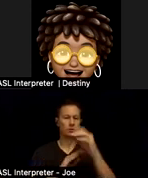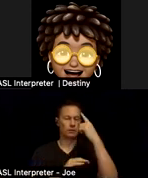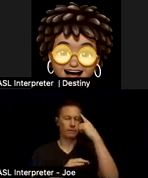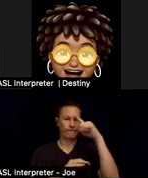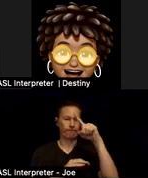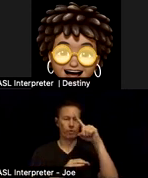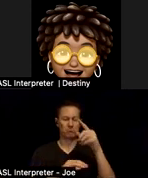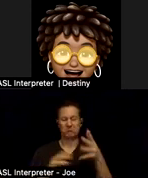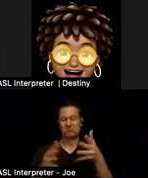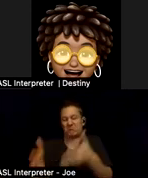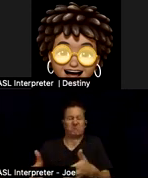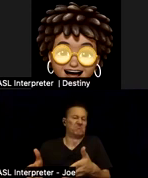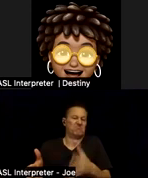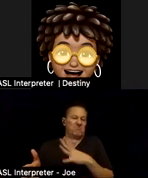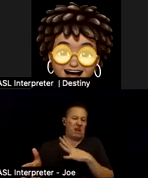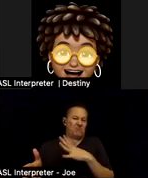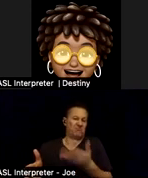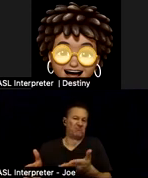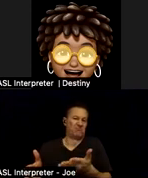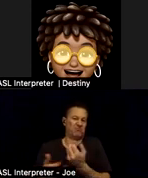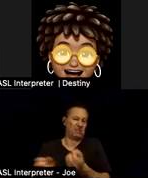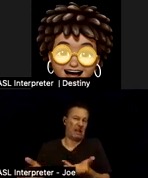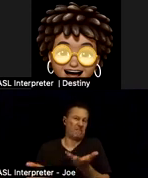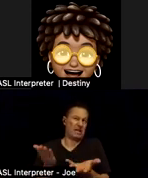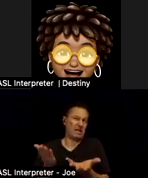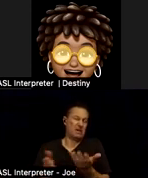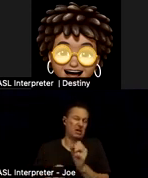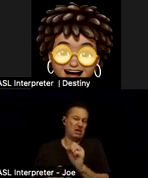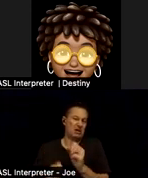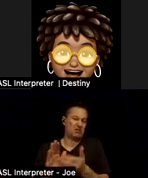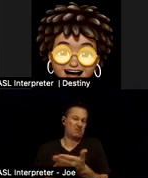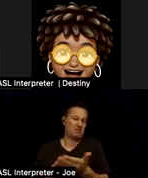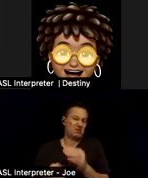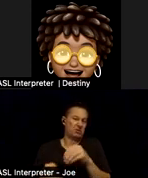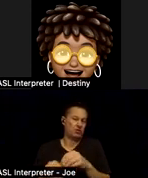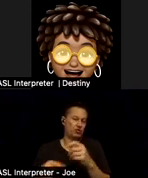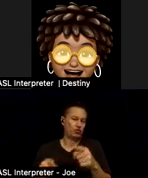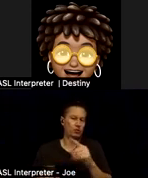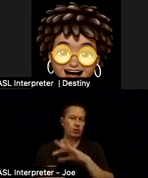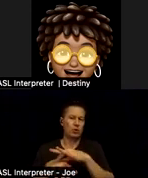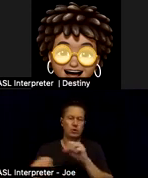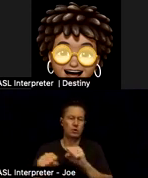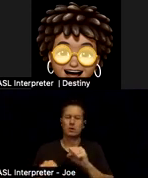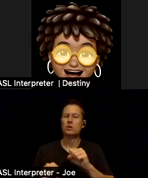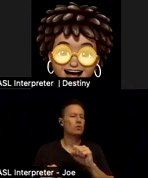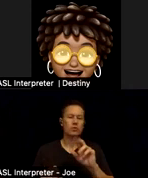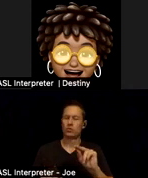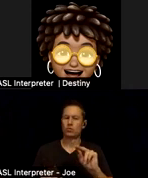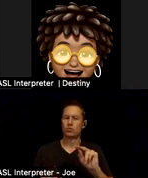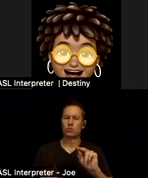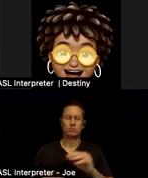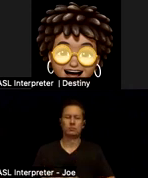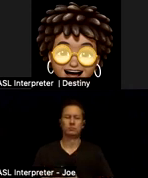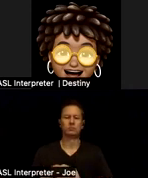let's just call it a day and maybe it'll work in an earthquake. Not when we're talking these big forces. So the only